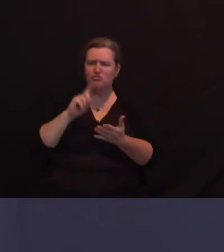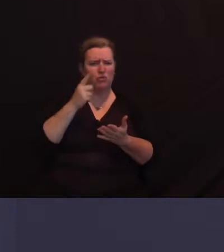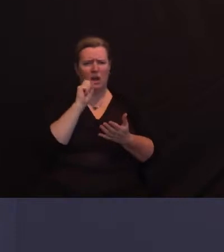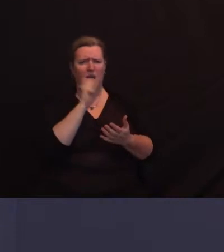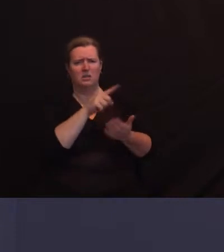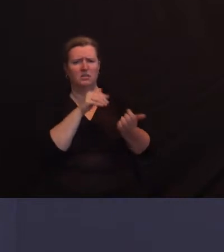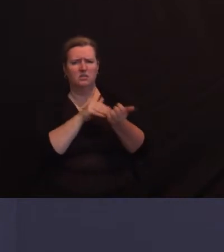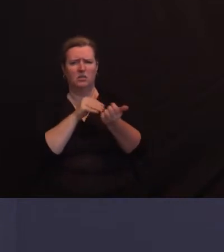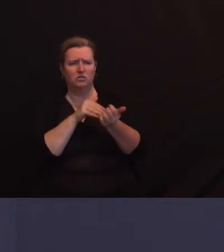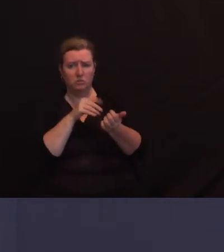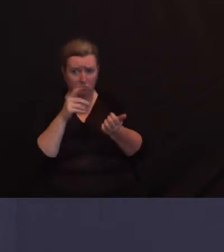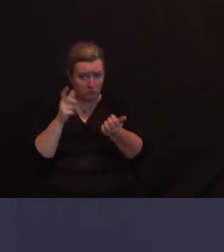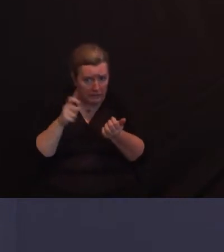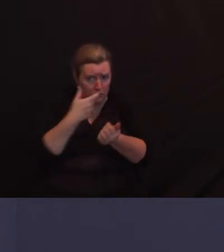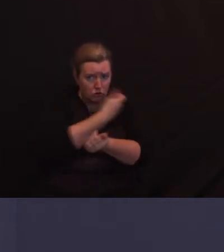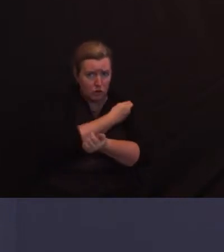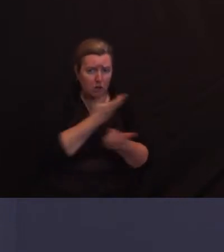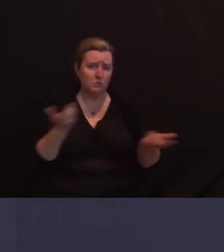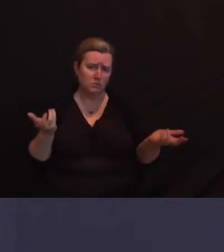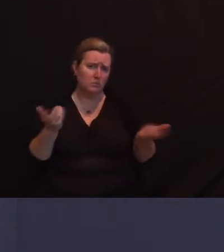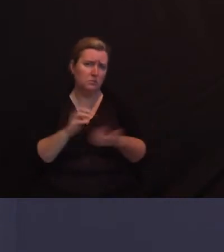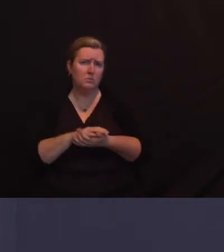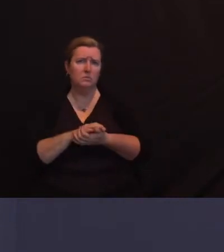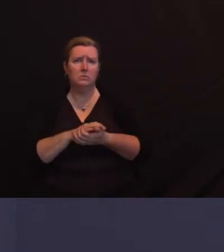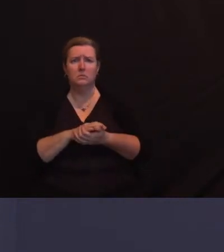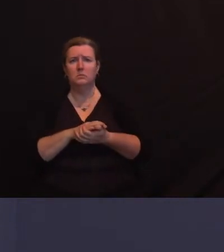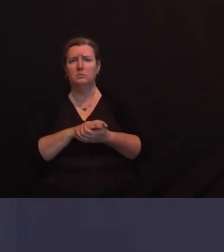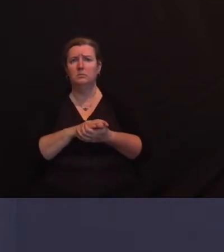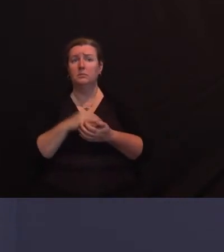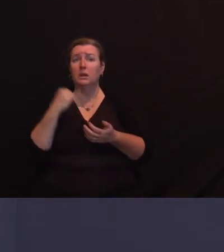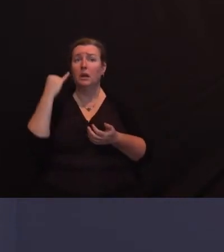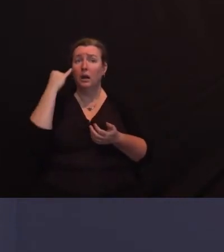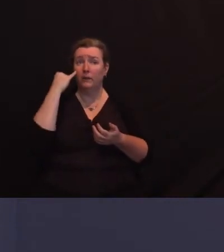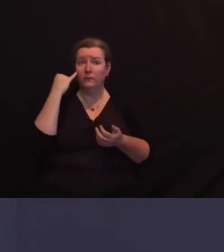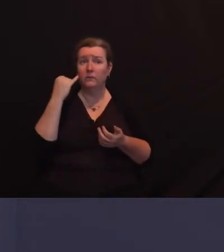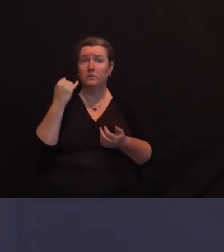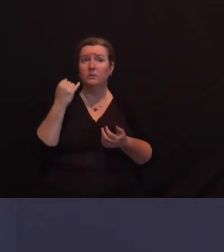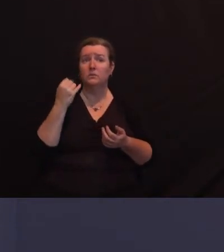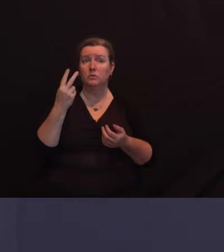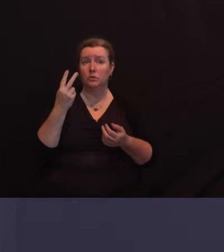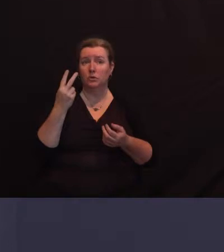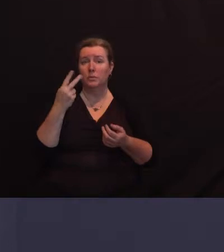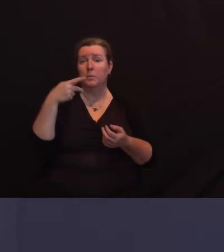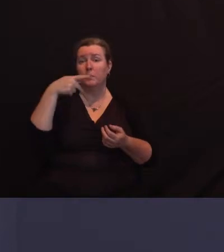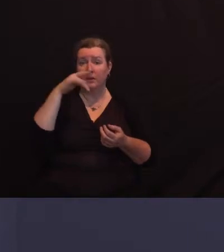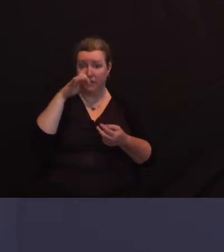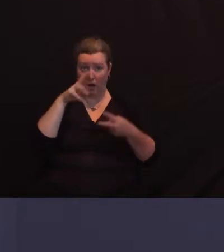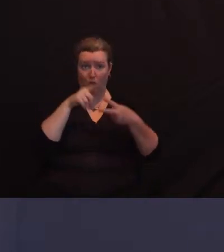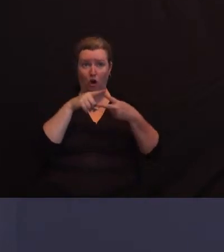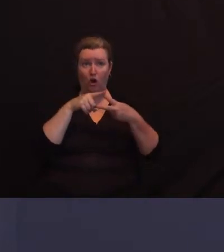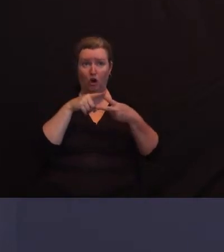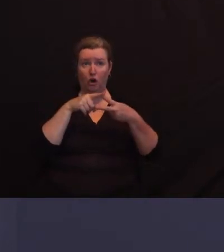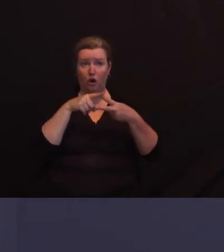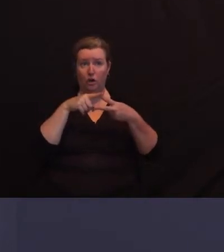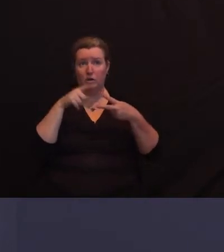same vaccine as the initial series if possible, and should be administered at least 4 weeks after the second dose. Since the